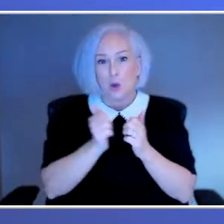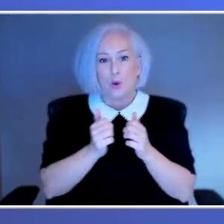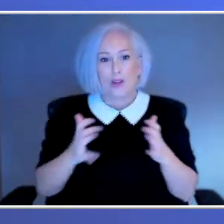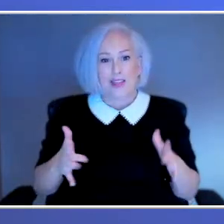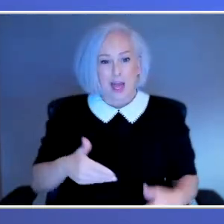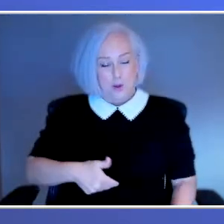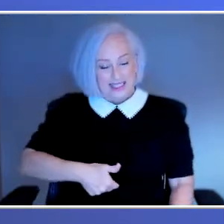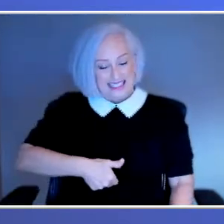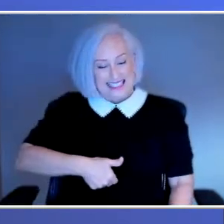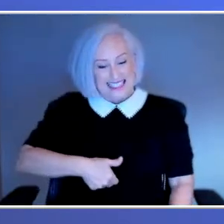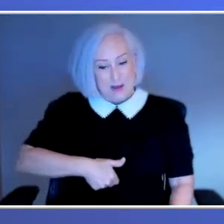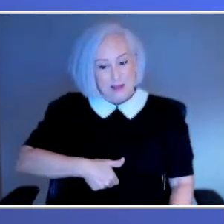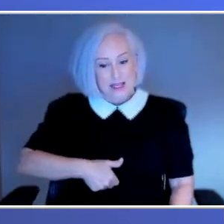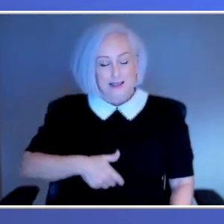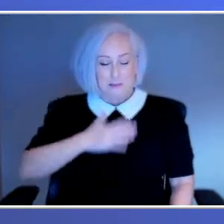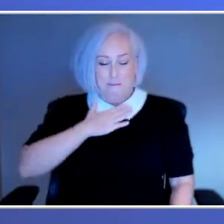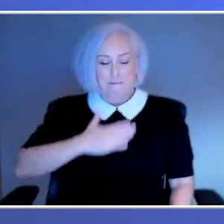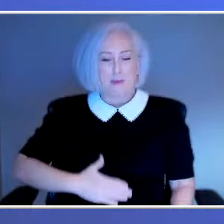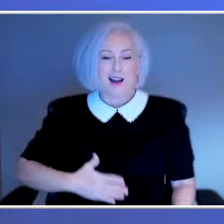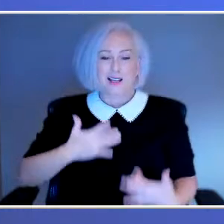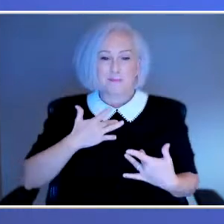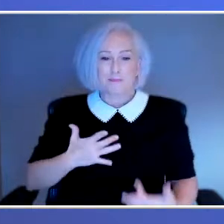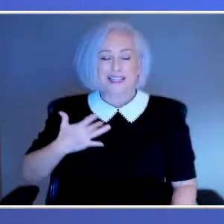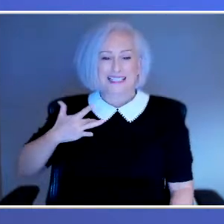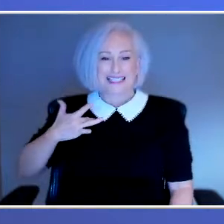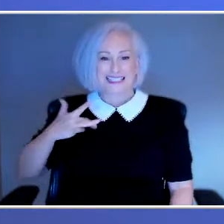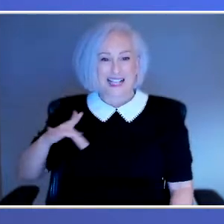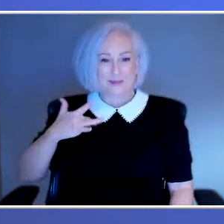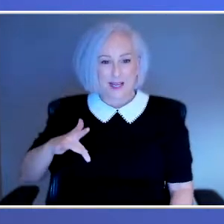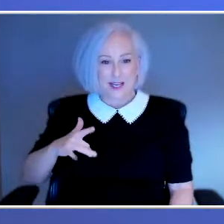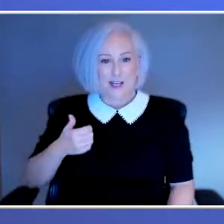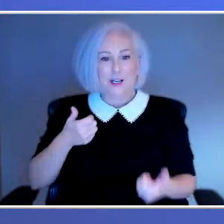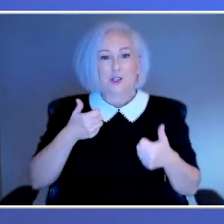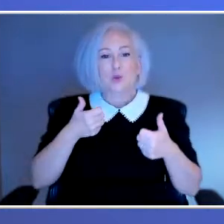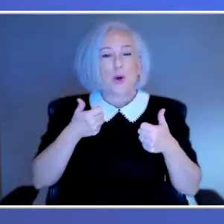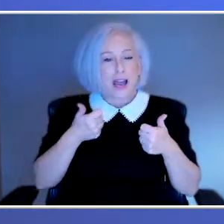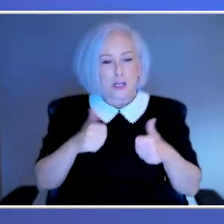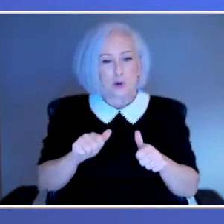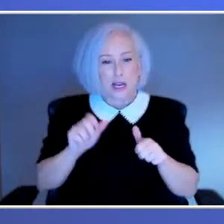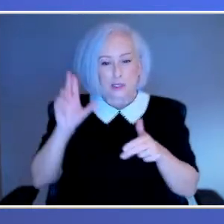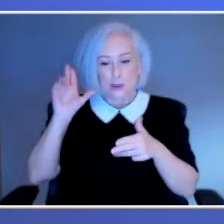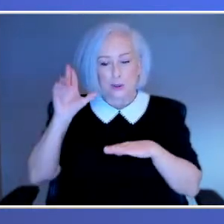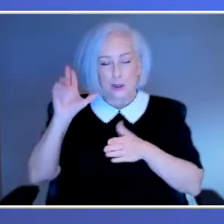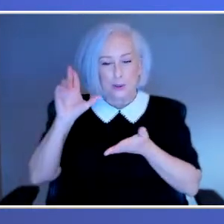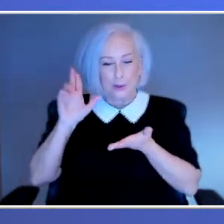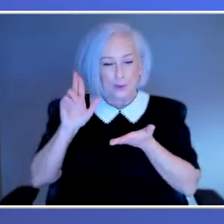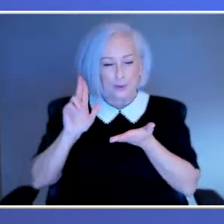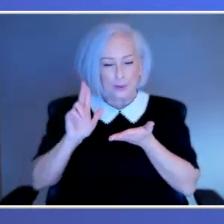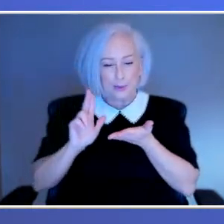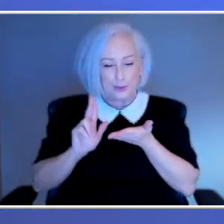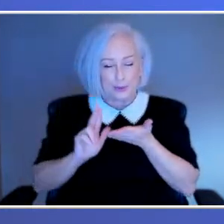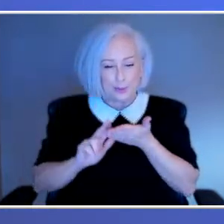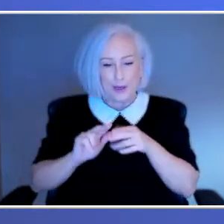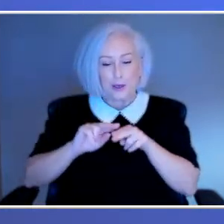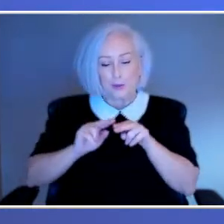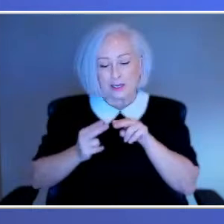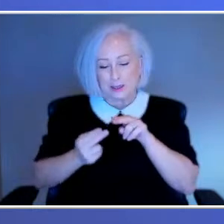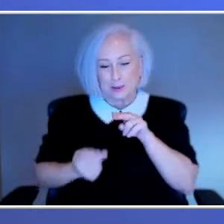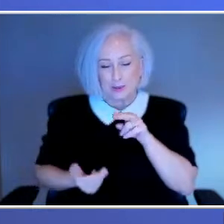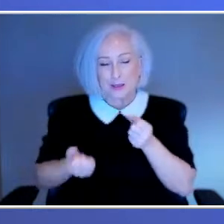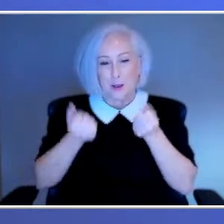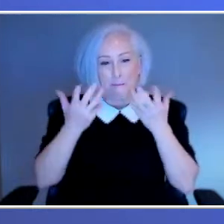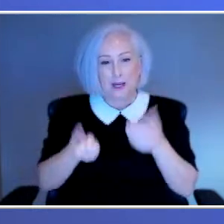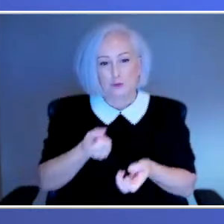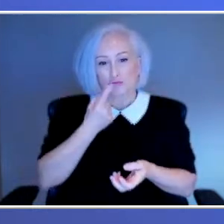So I kind of weaned myself off a little sooner than normal, and just did Tylenol and tolerated, just kind